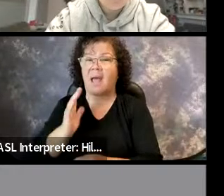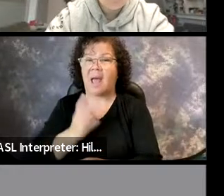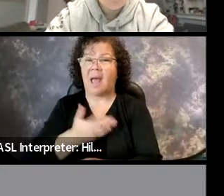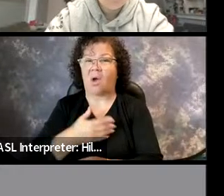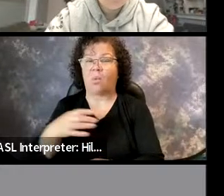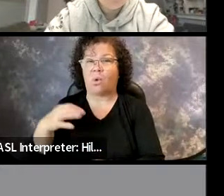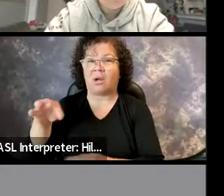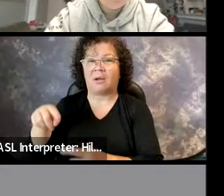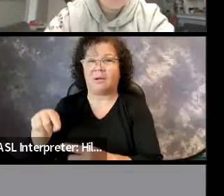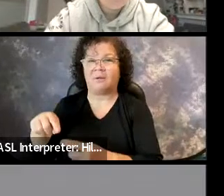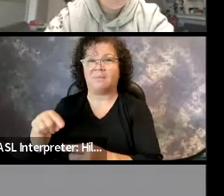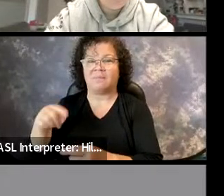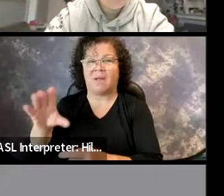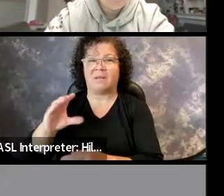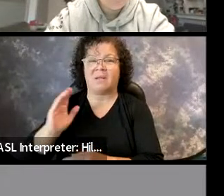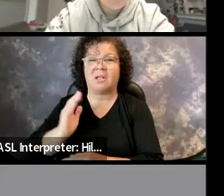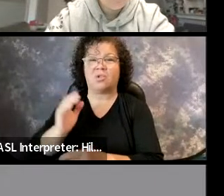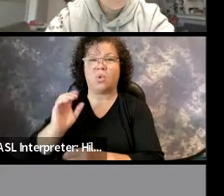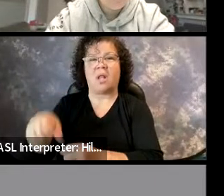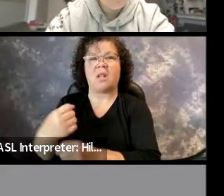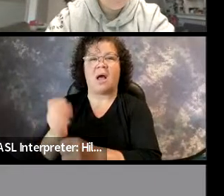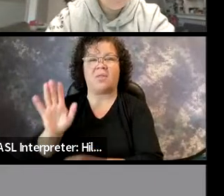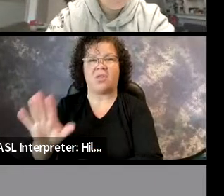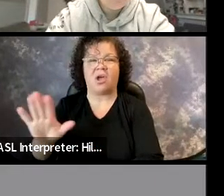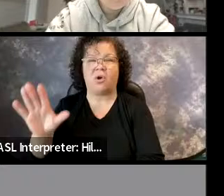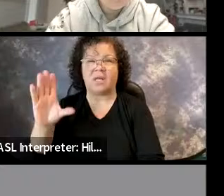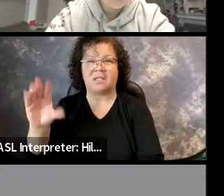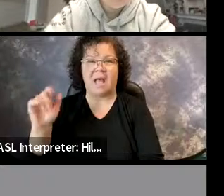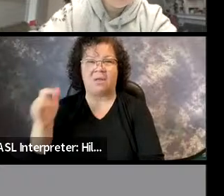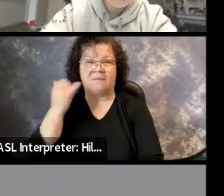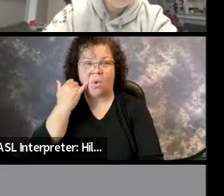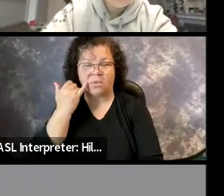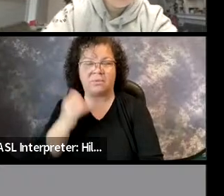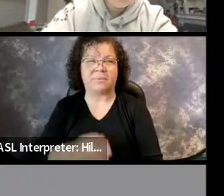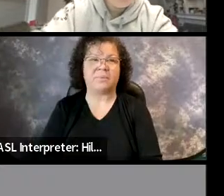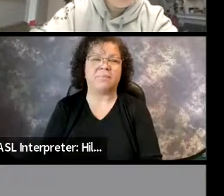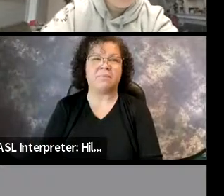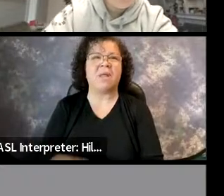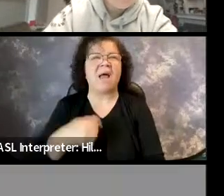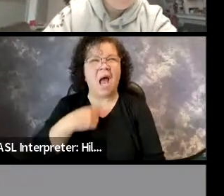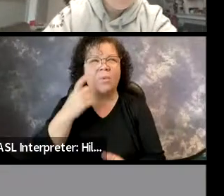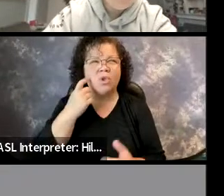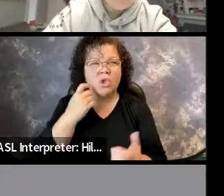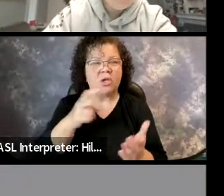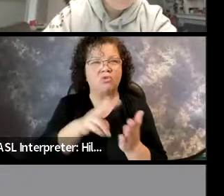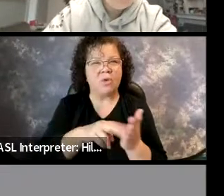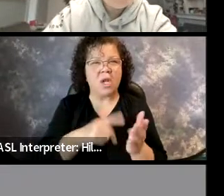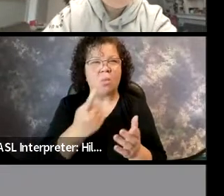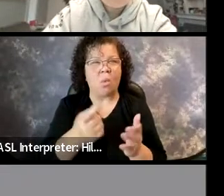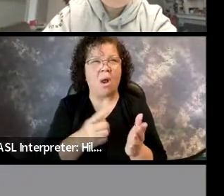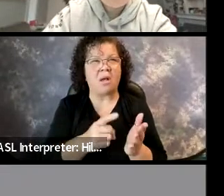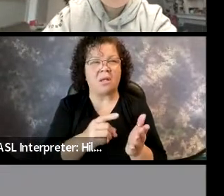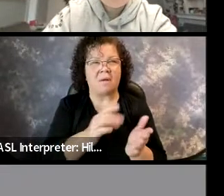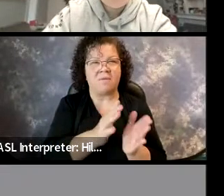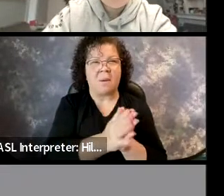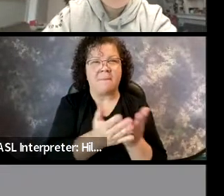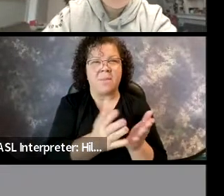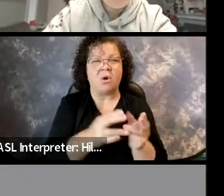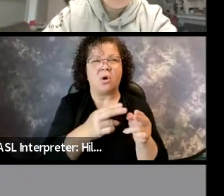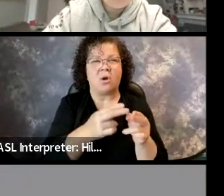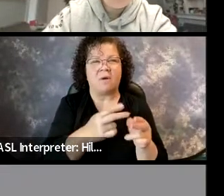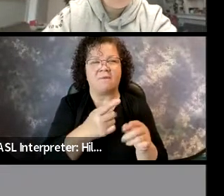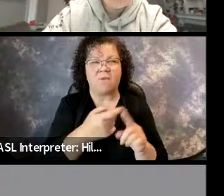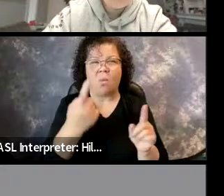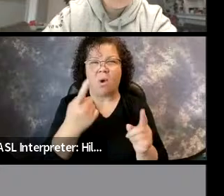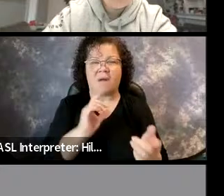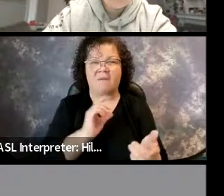we do that. But I also wanted to bring up, I was just reading a book by one of our graduates at the School for the Blind. His name is Emil Fries, and he started